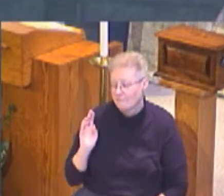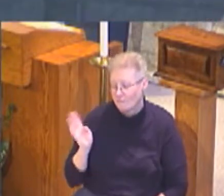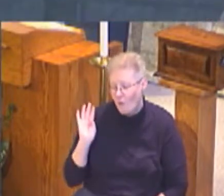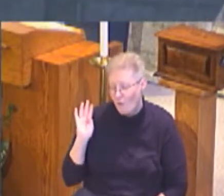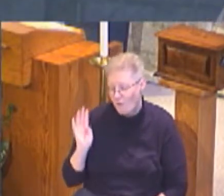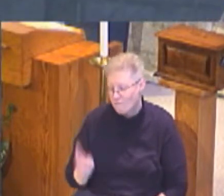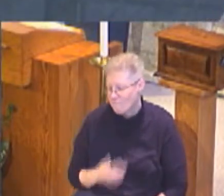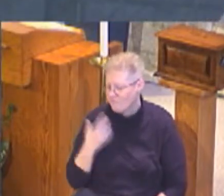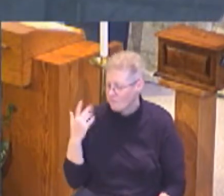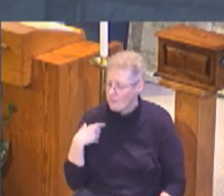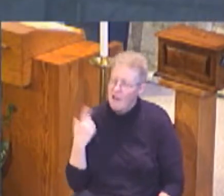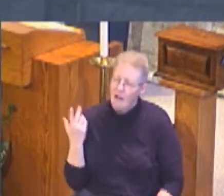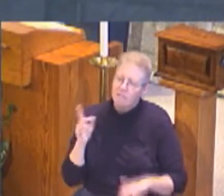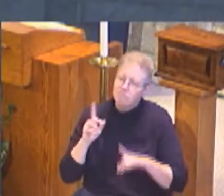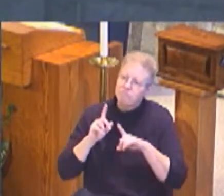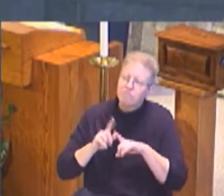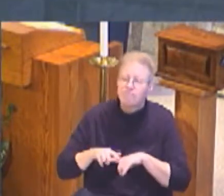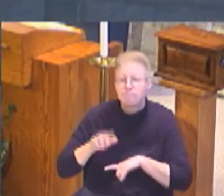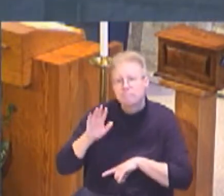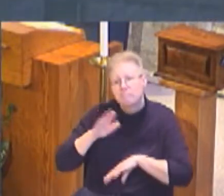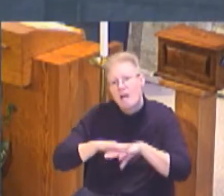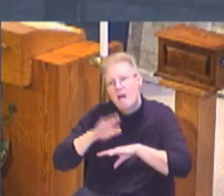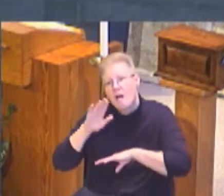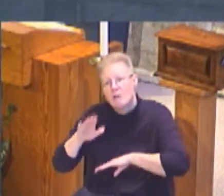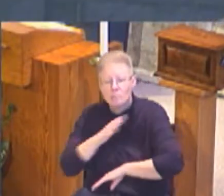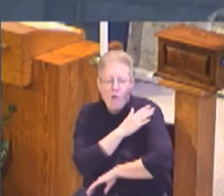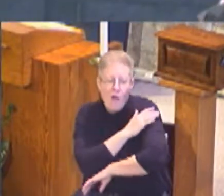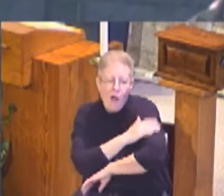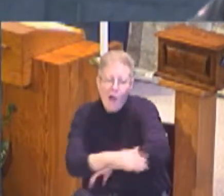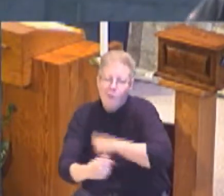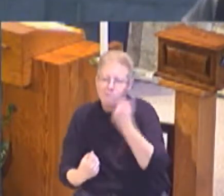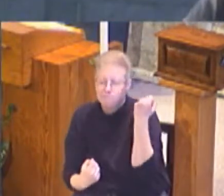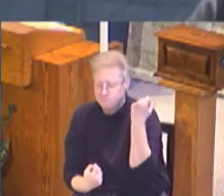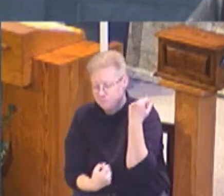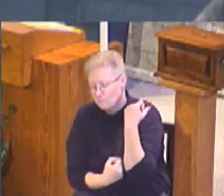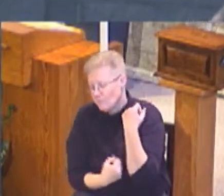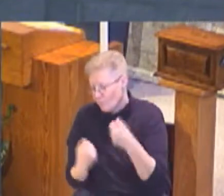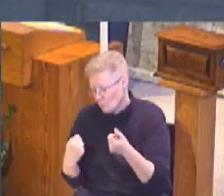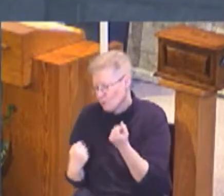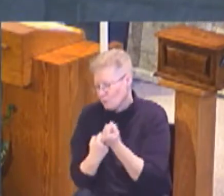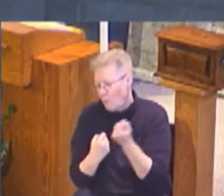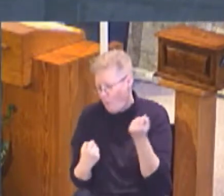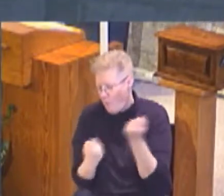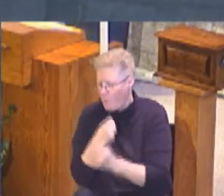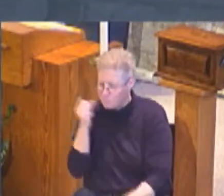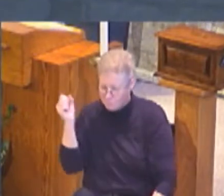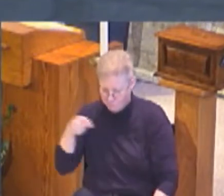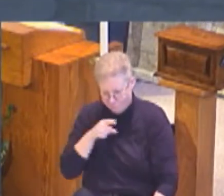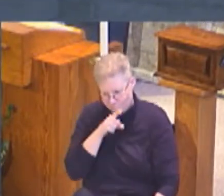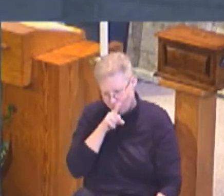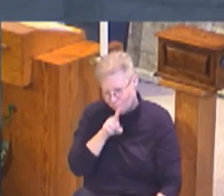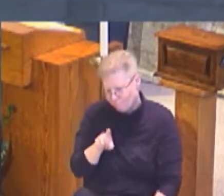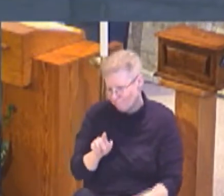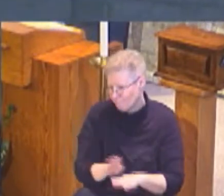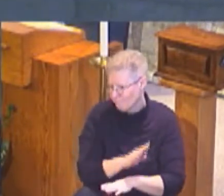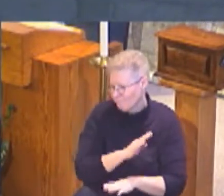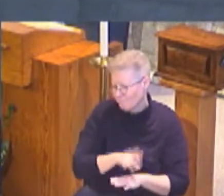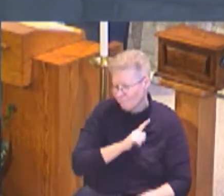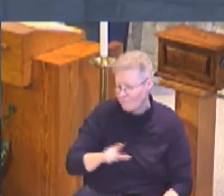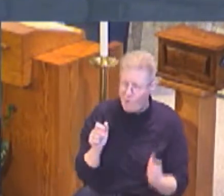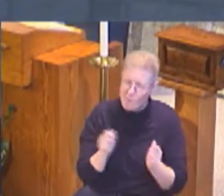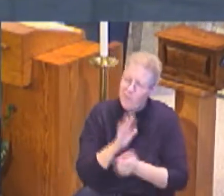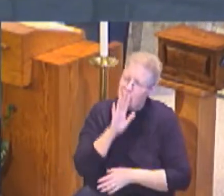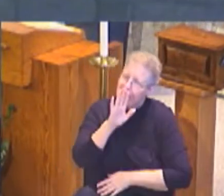I'm leaning on your arm, yes indeed, Lord. Oh, without your arm, I